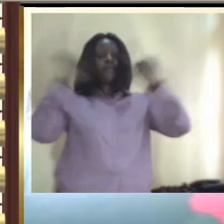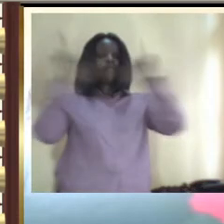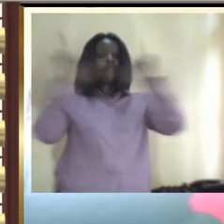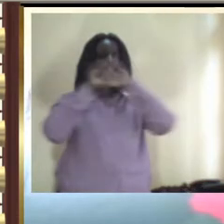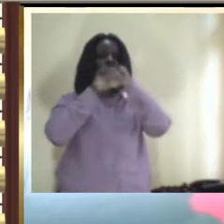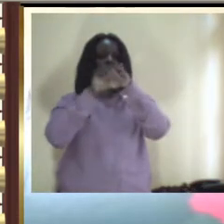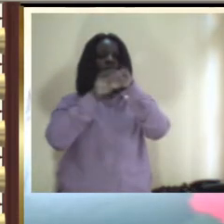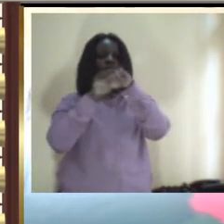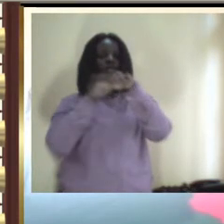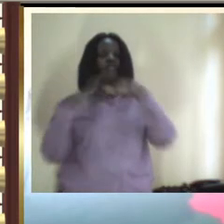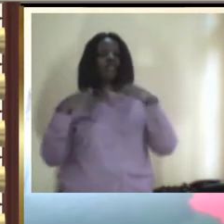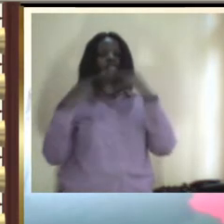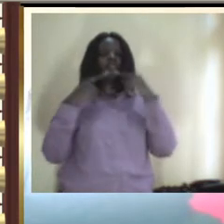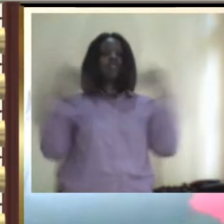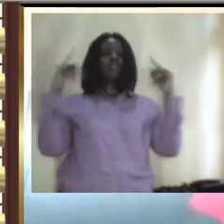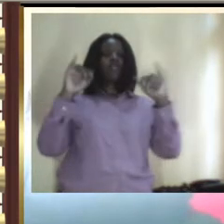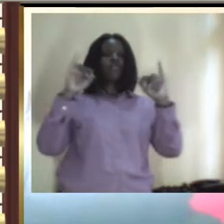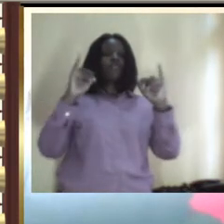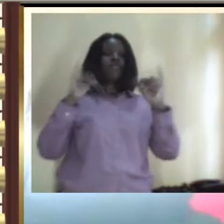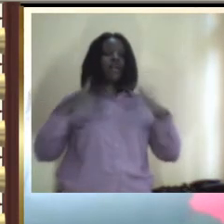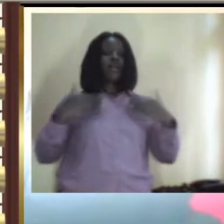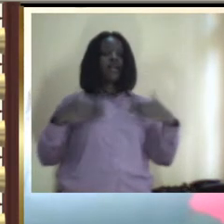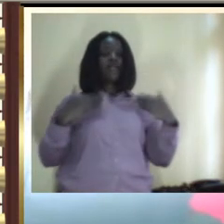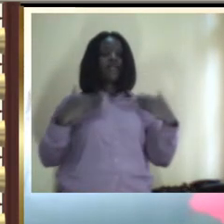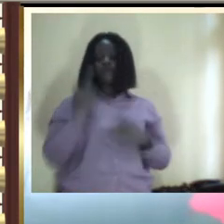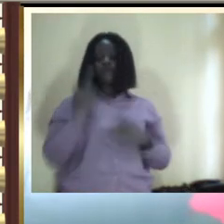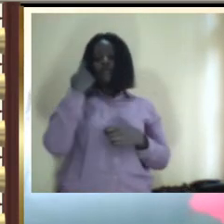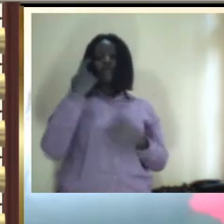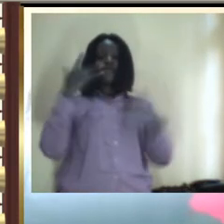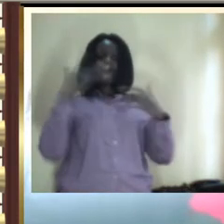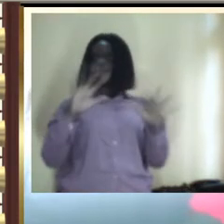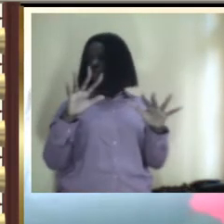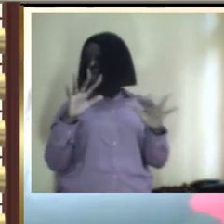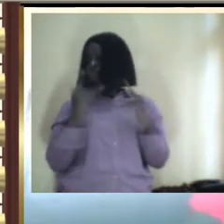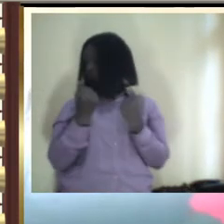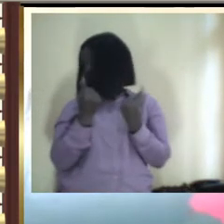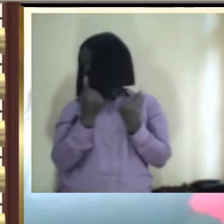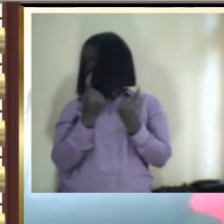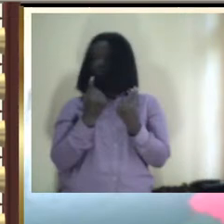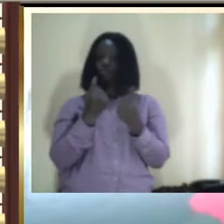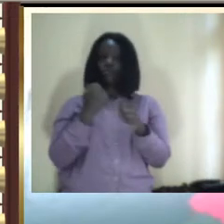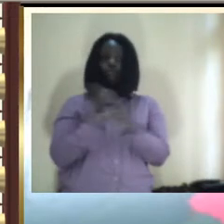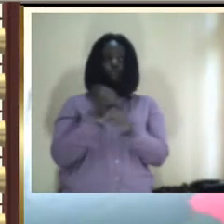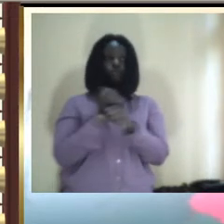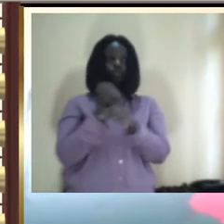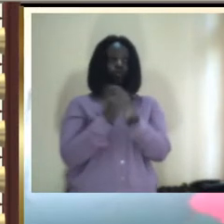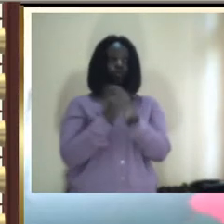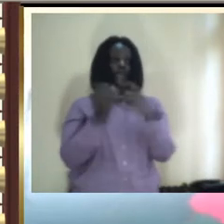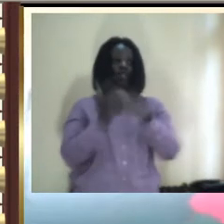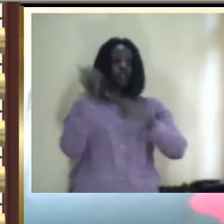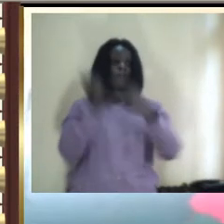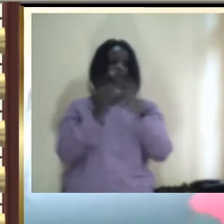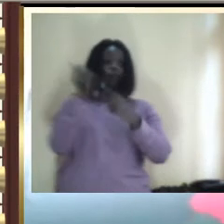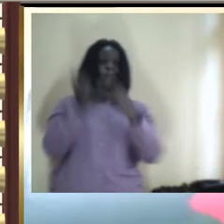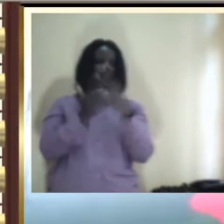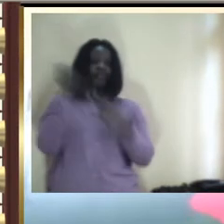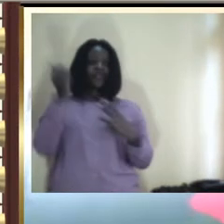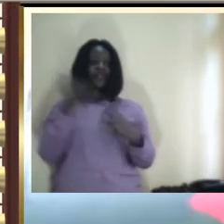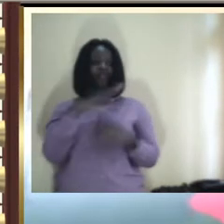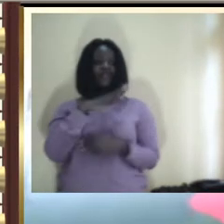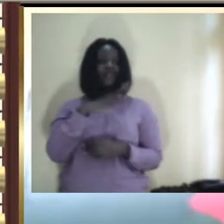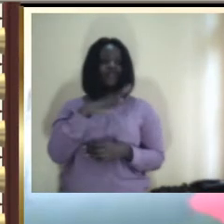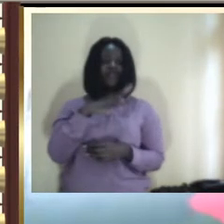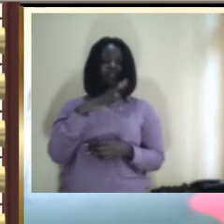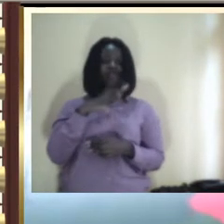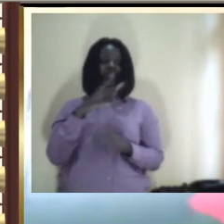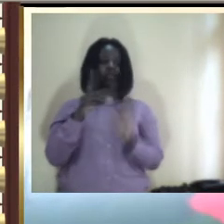to announce that we have recently made impressive strides in this regard. With effect from the